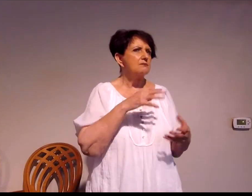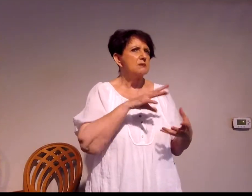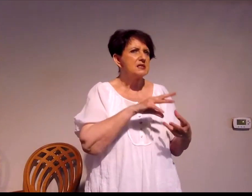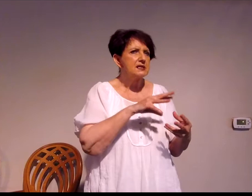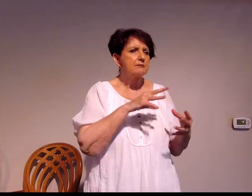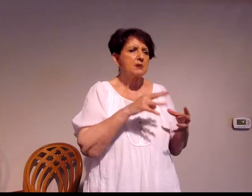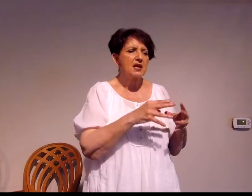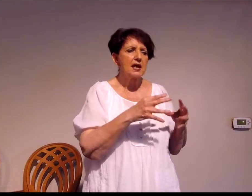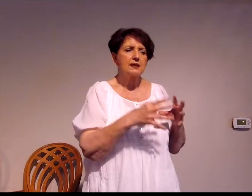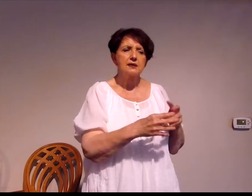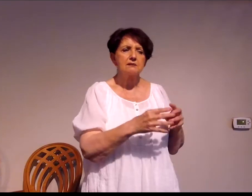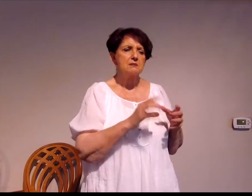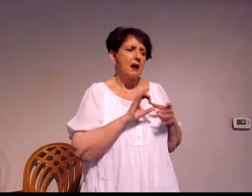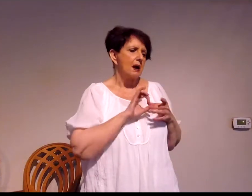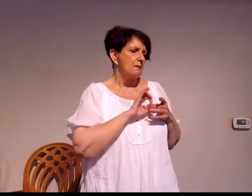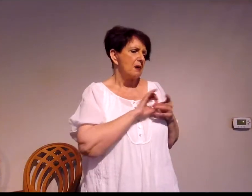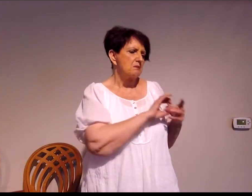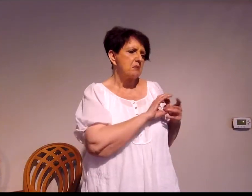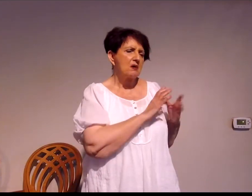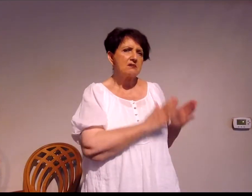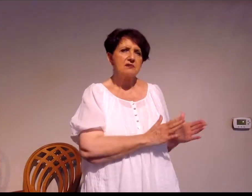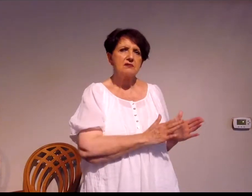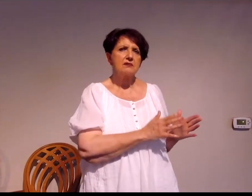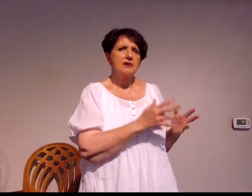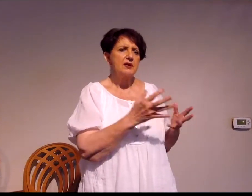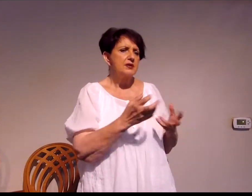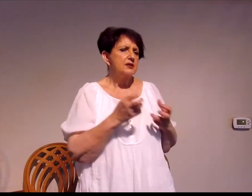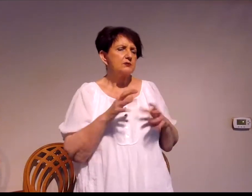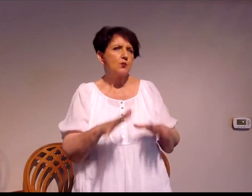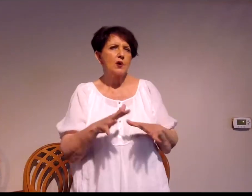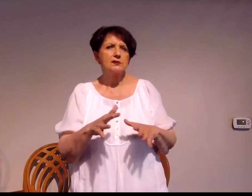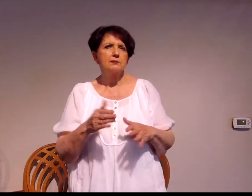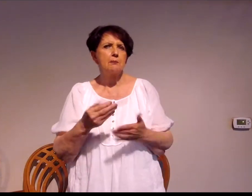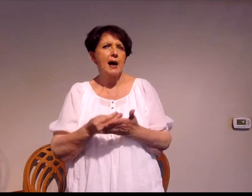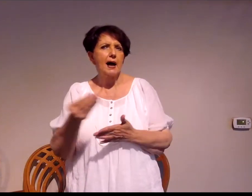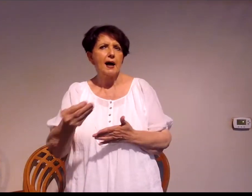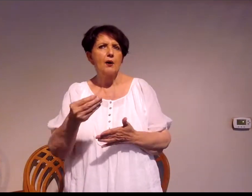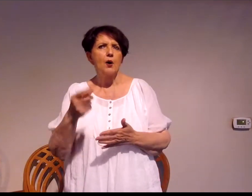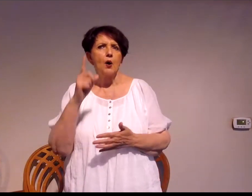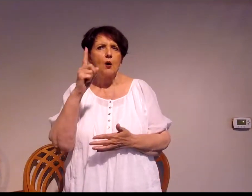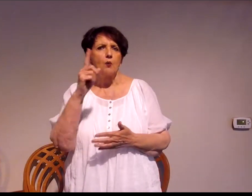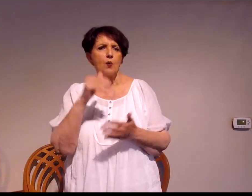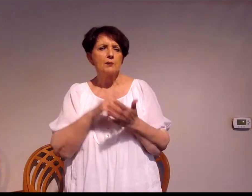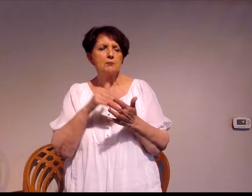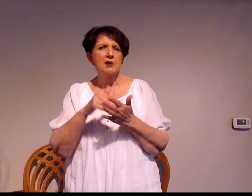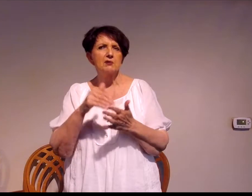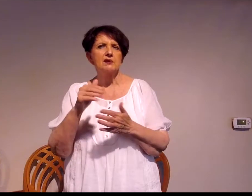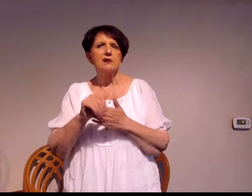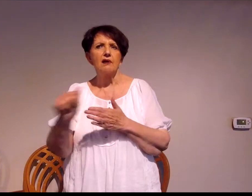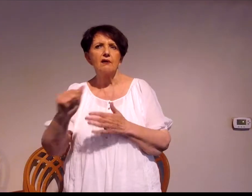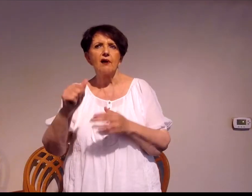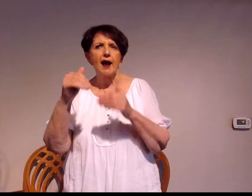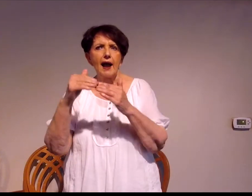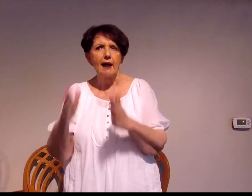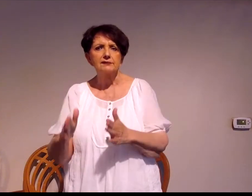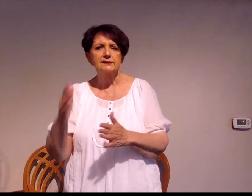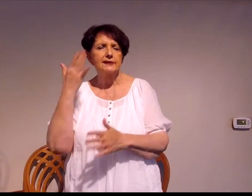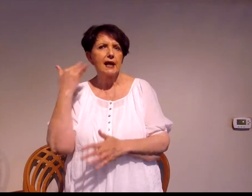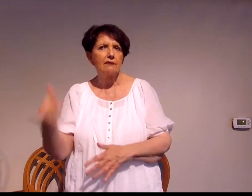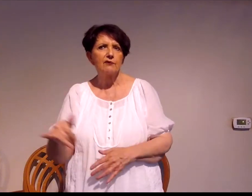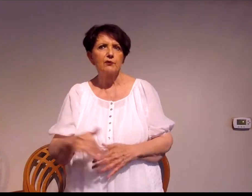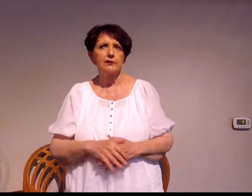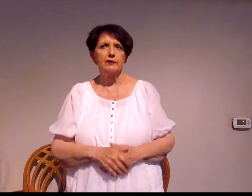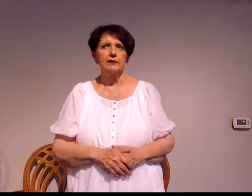know that my partner didn't really want to at the time, to buy $1 million house in California, because guess who wanted it? But it became